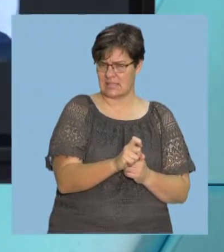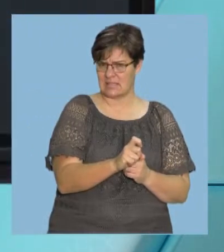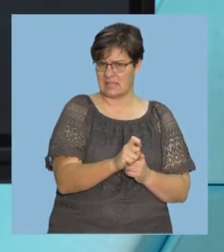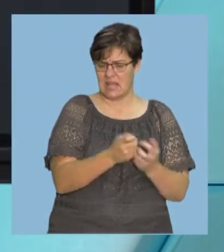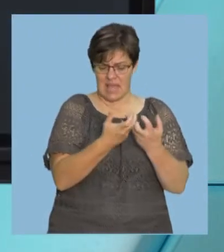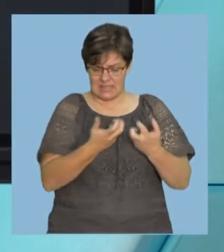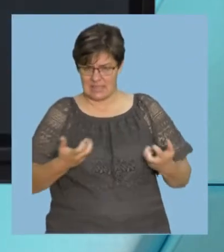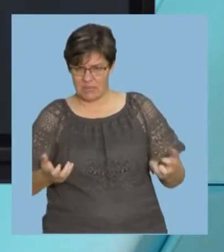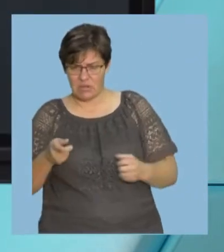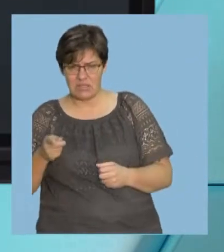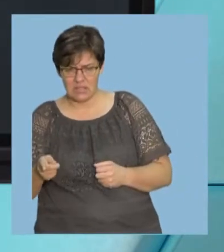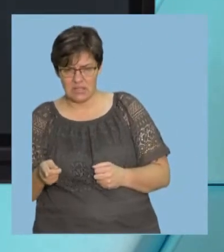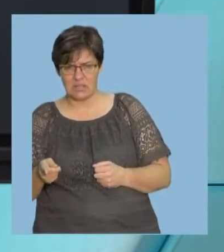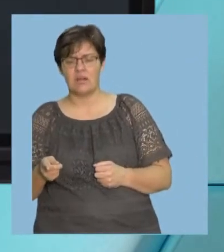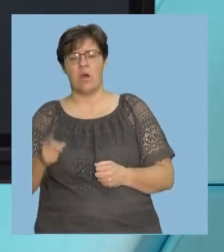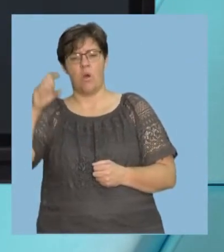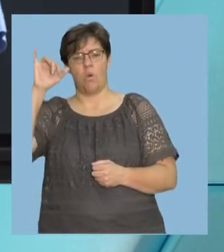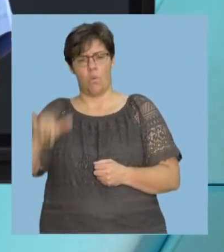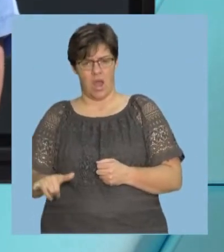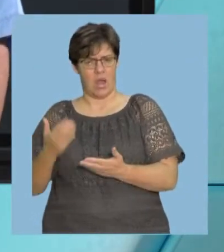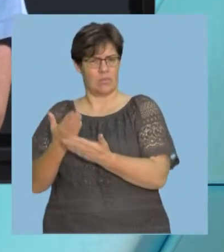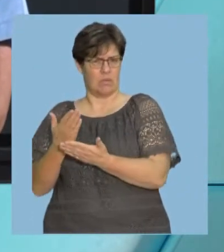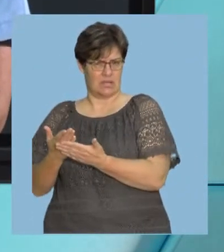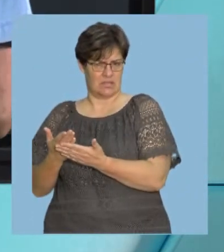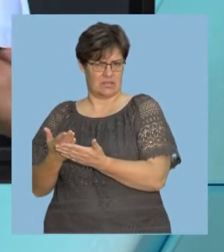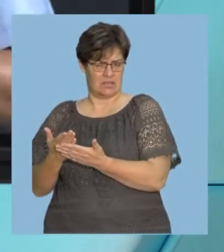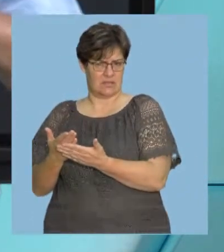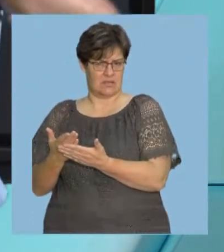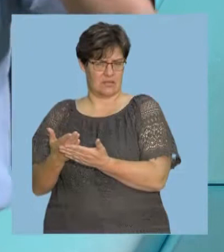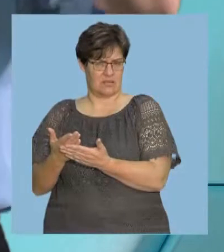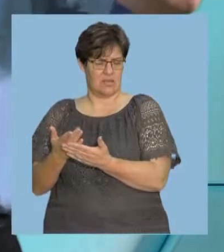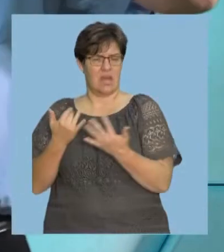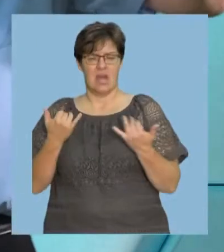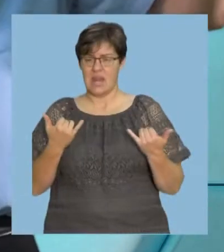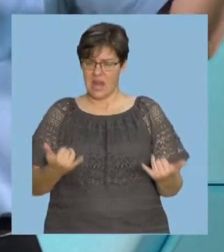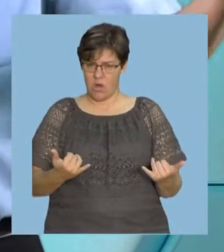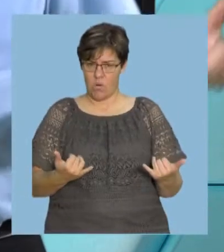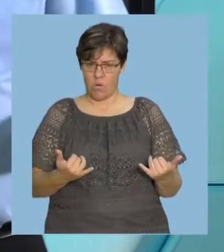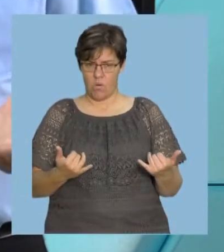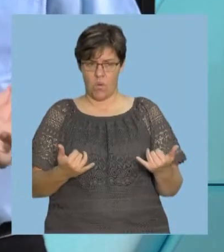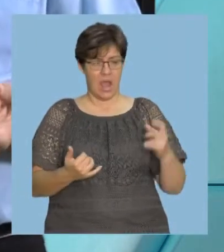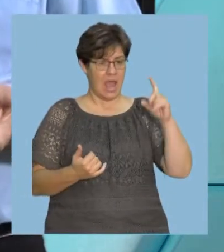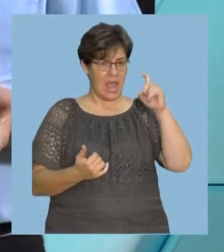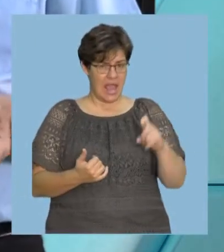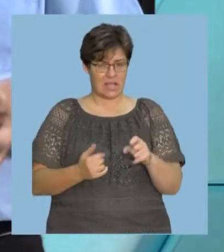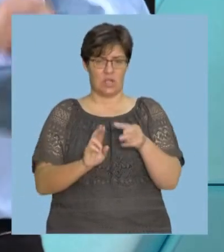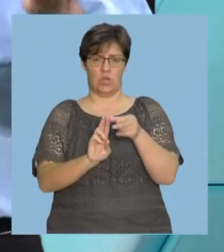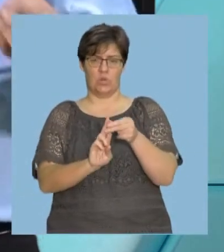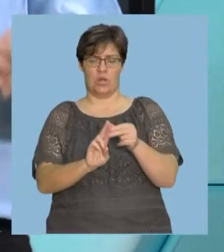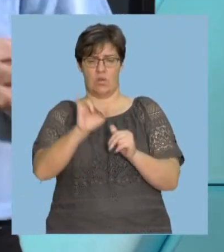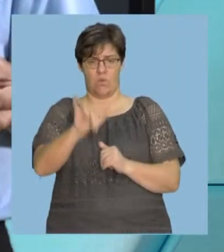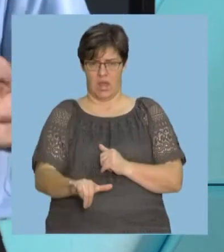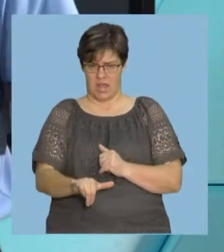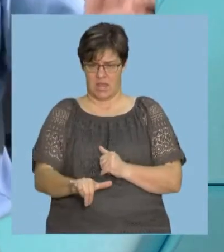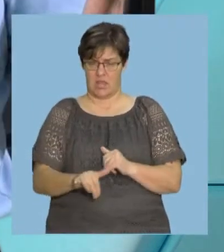then separately we worked out the probability of Y, and now we've worked out the probability of X